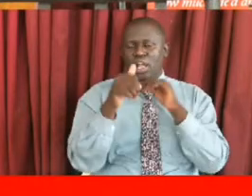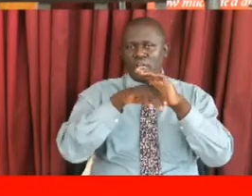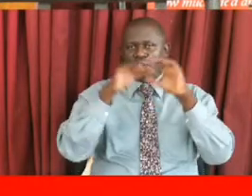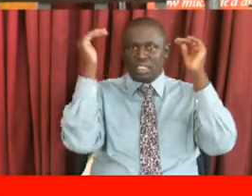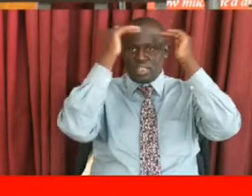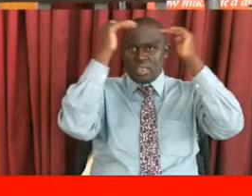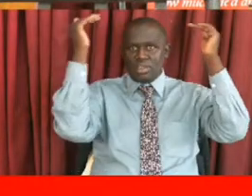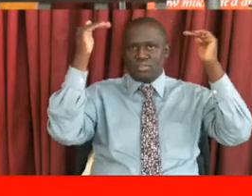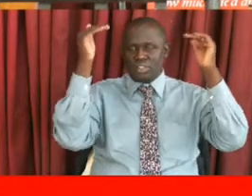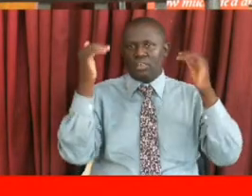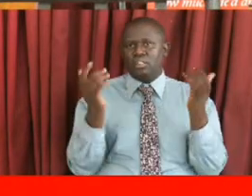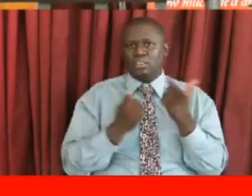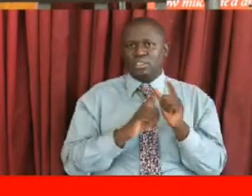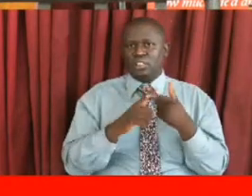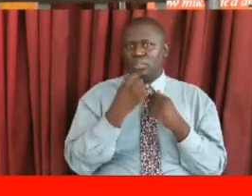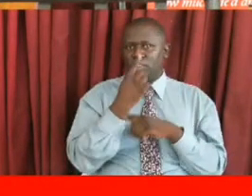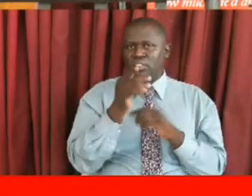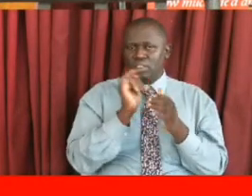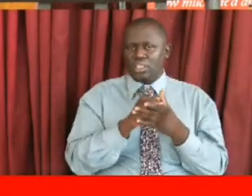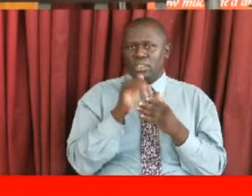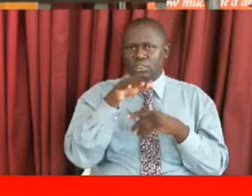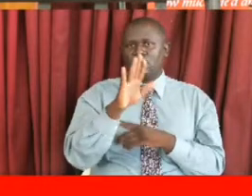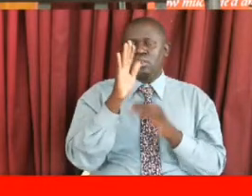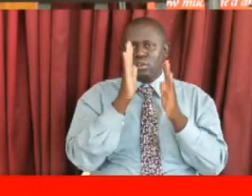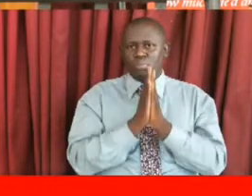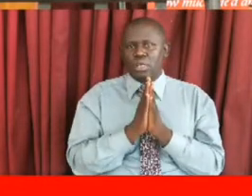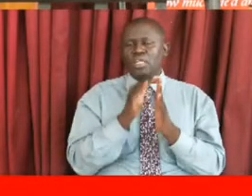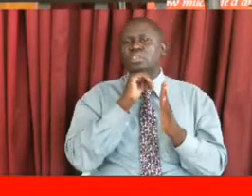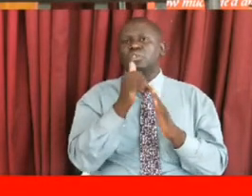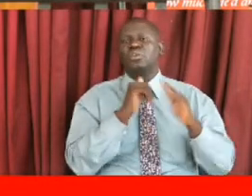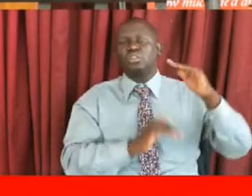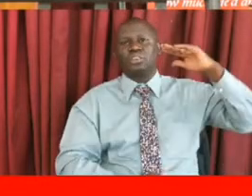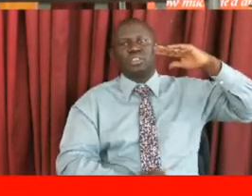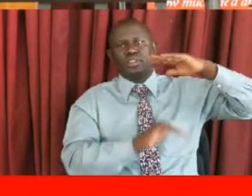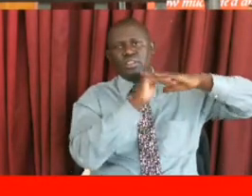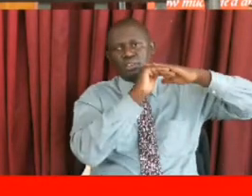heaven and you are saying that your prayers are not reaching the